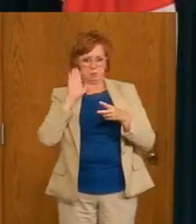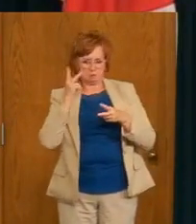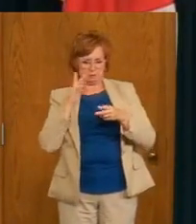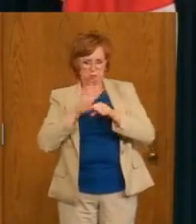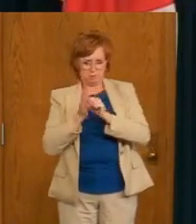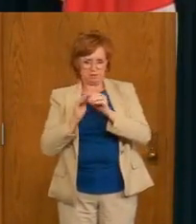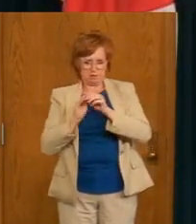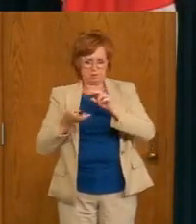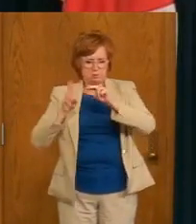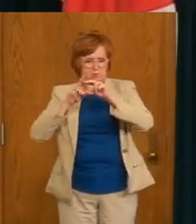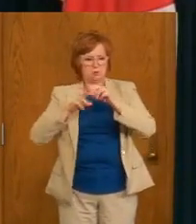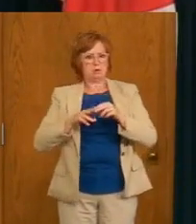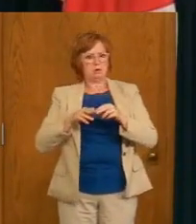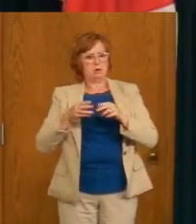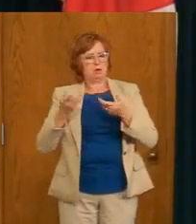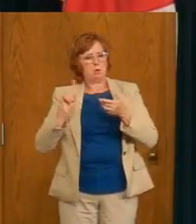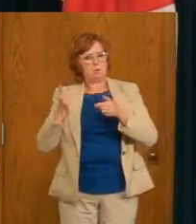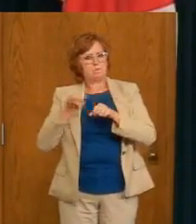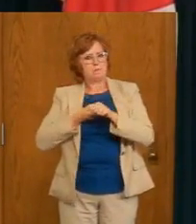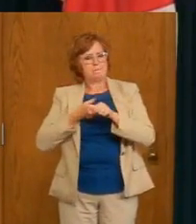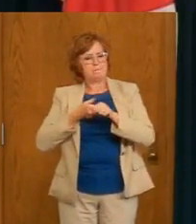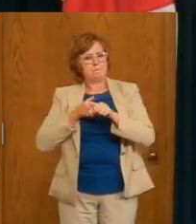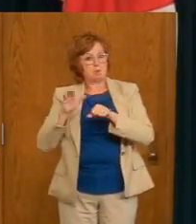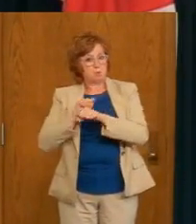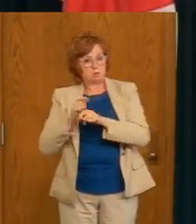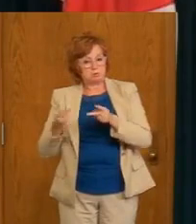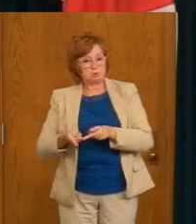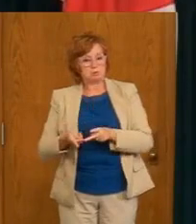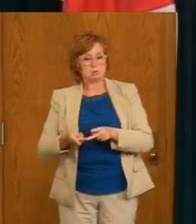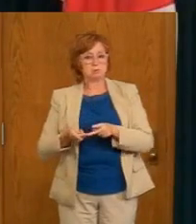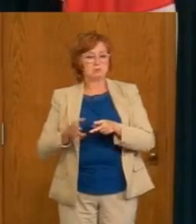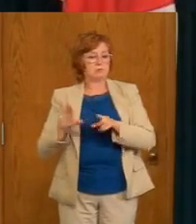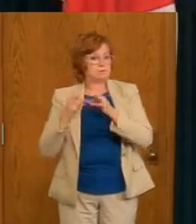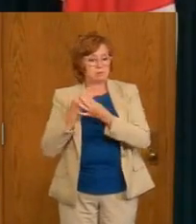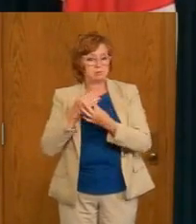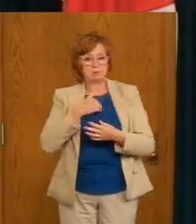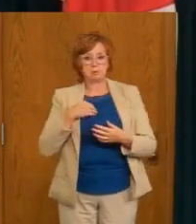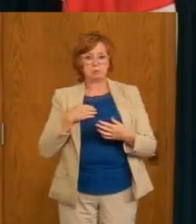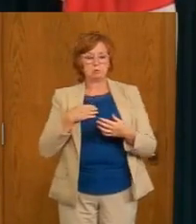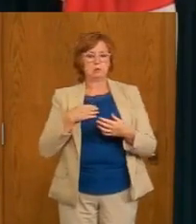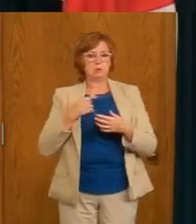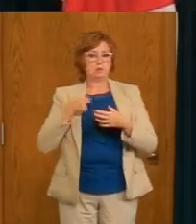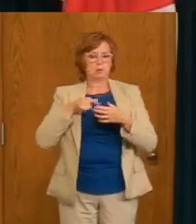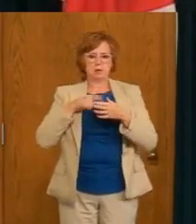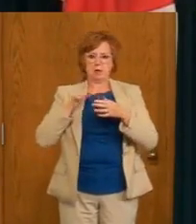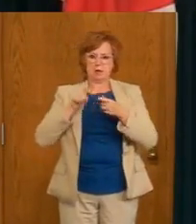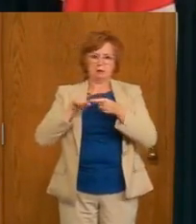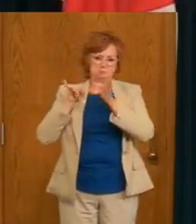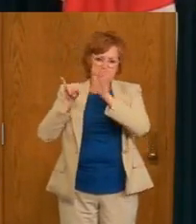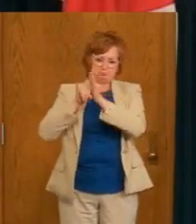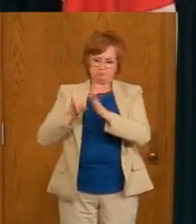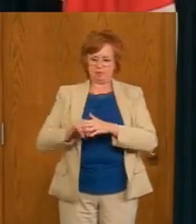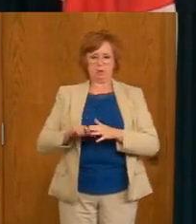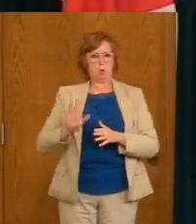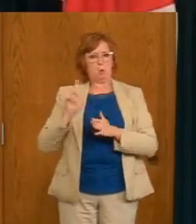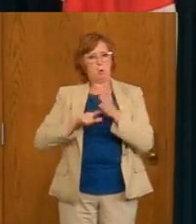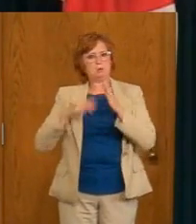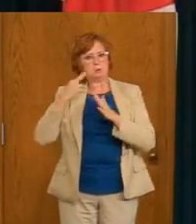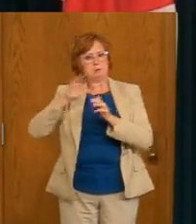100,000, that's a safe zone. We are there now, but there are pockets where our case numbers are still high, and we understand the reasons for that. Our